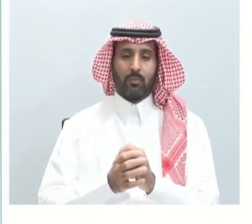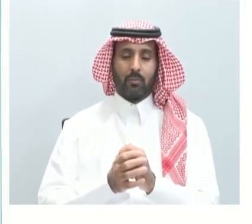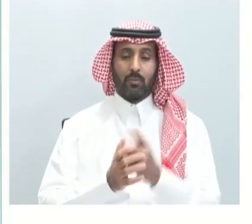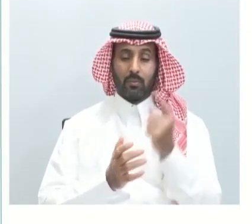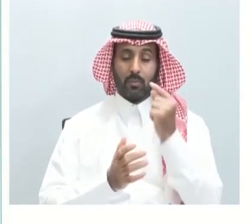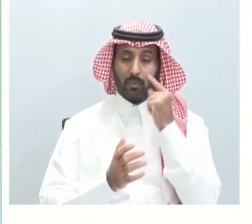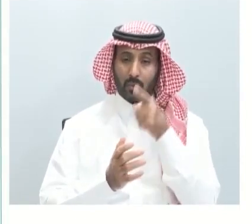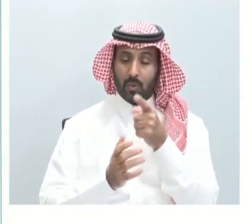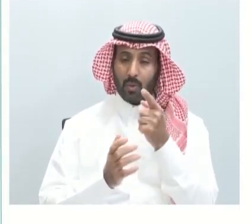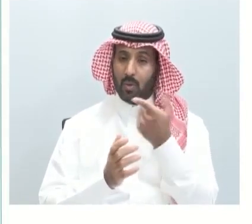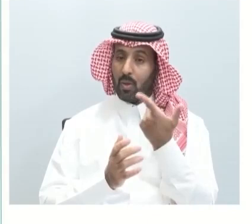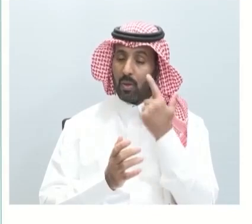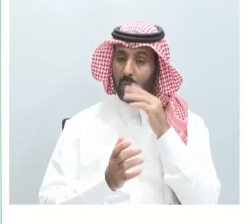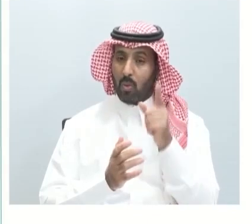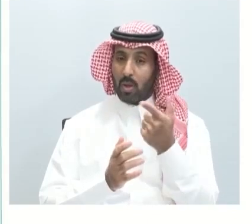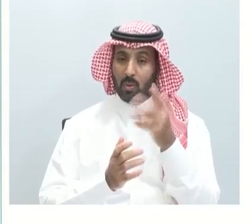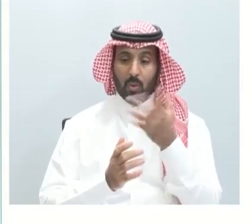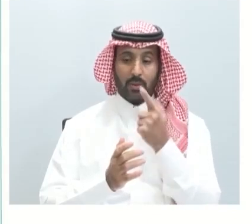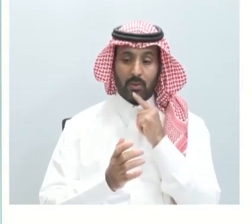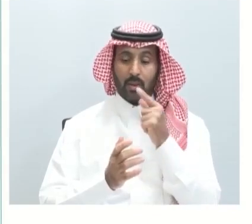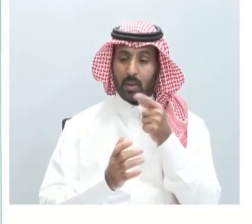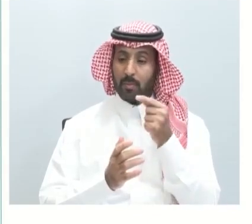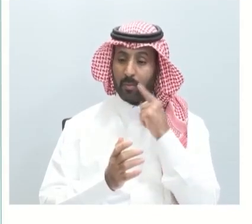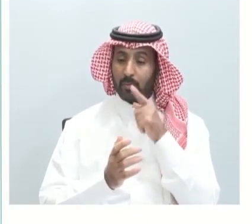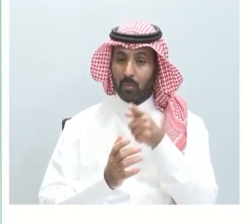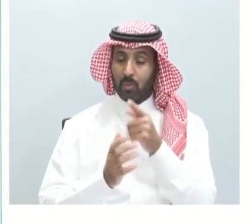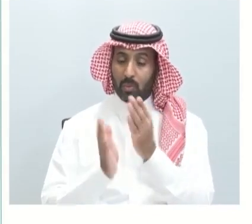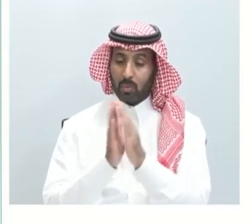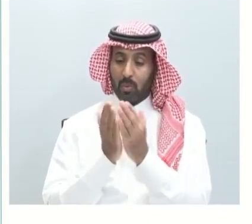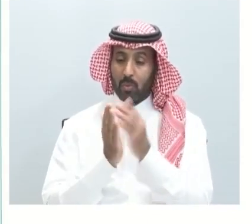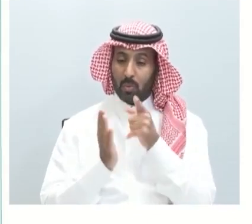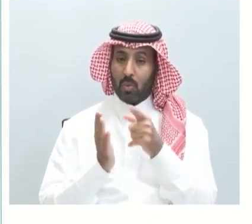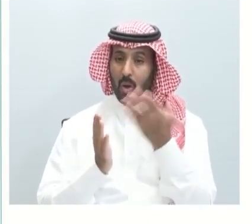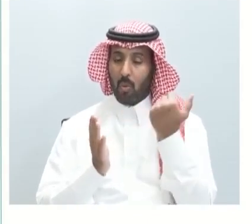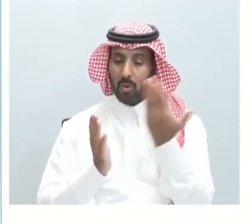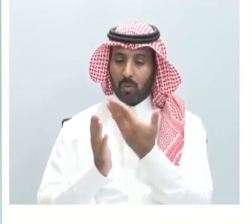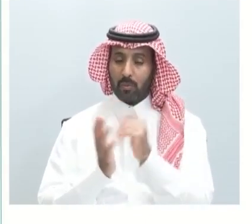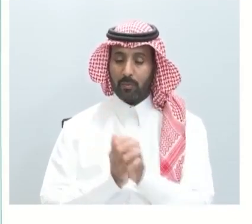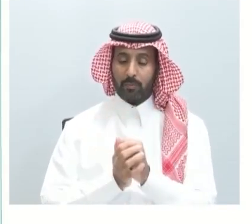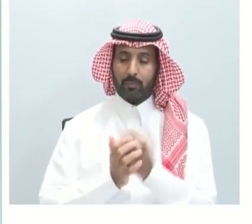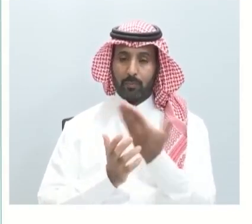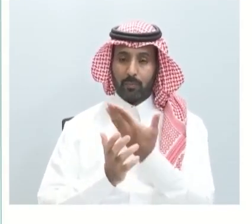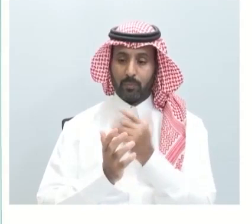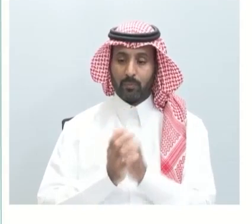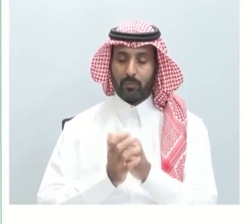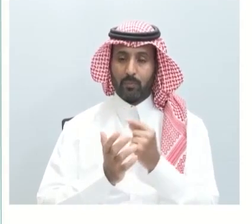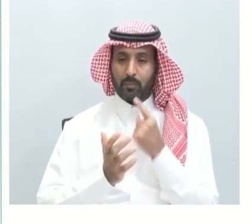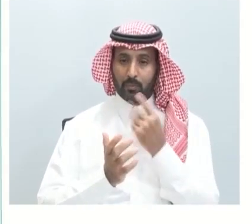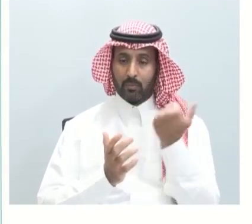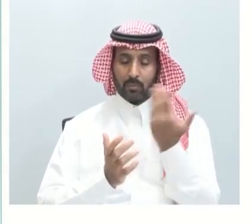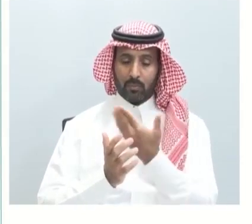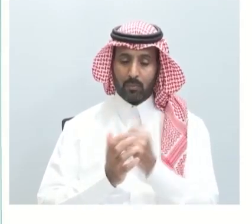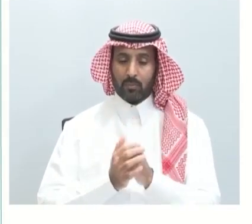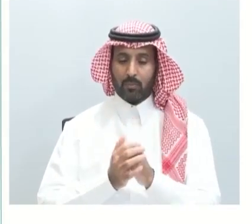the best book you've ever read? What's the best book you've ever read? My answer was, the best book I've ever